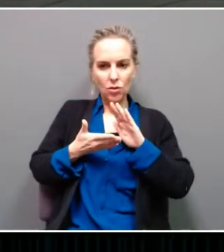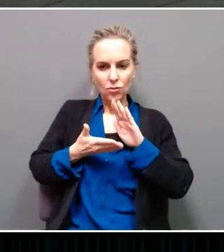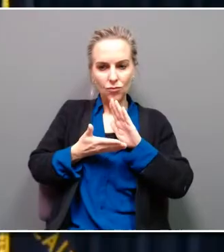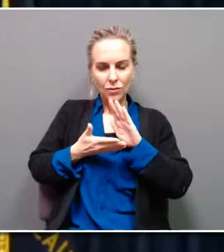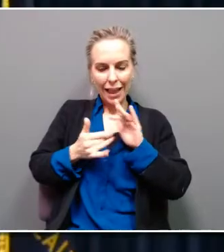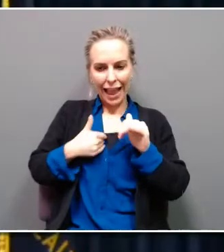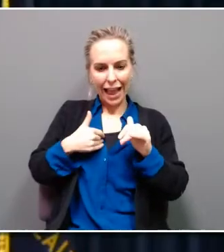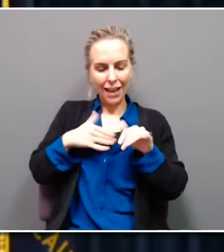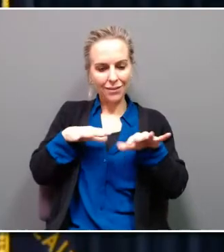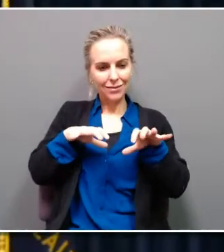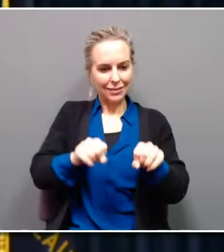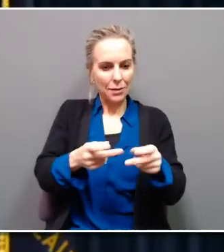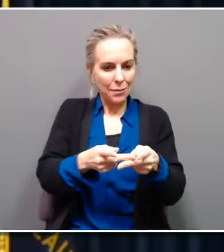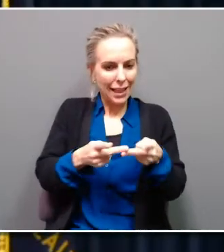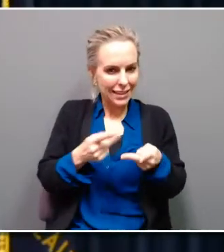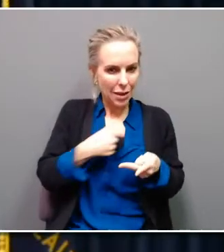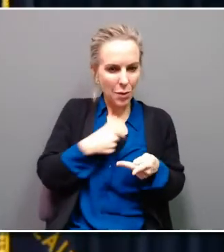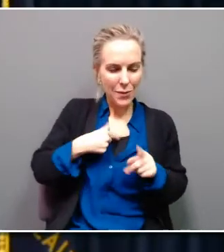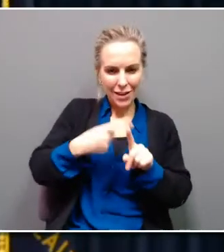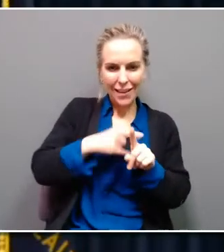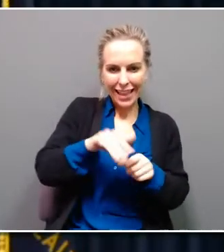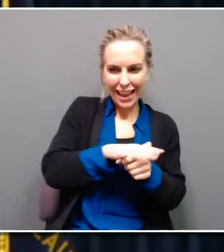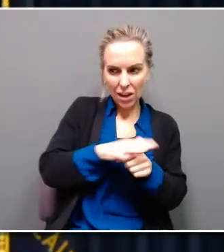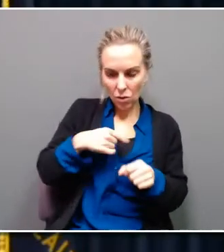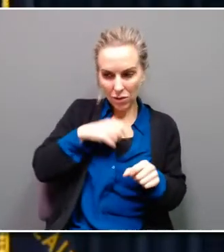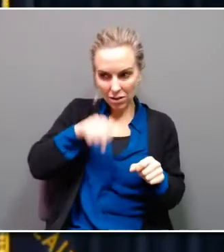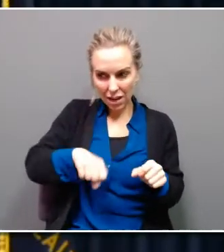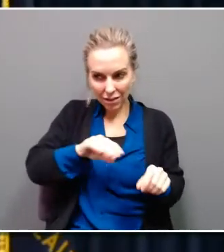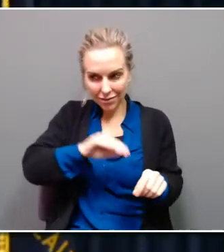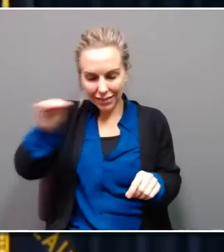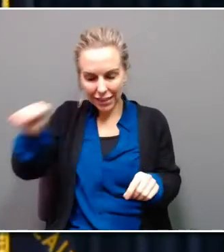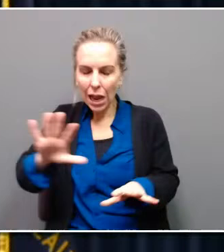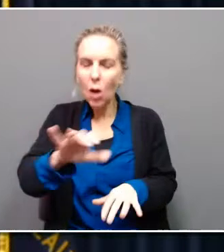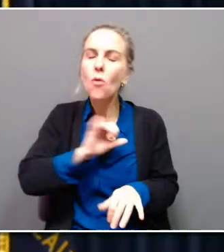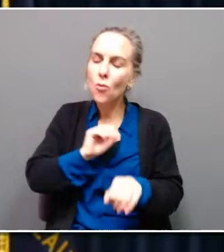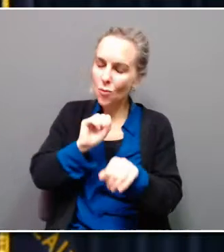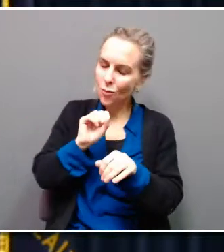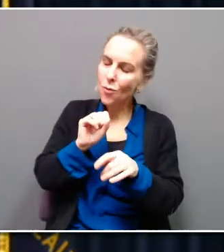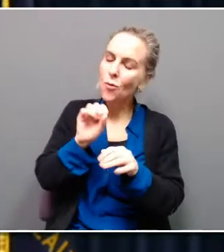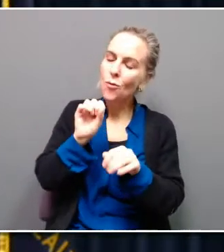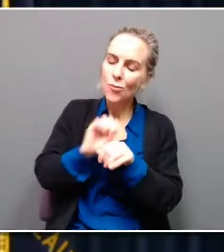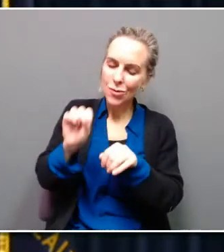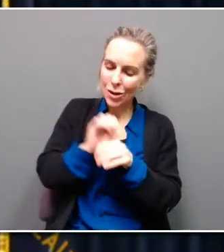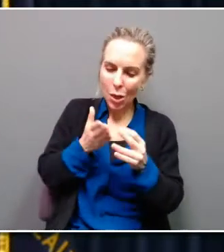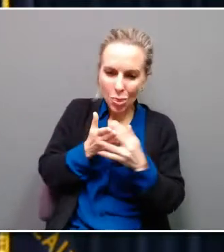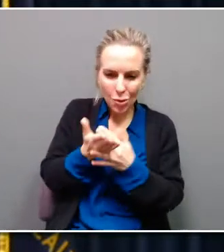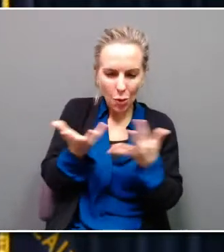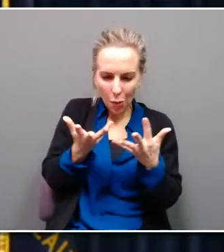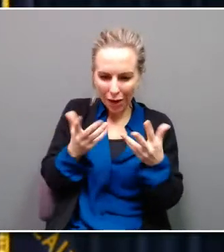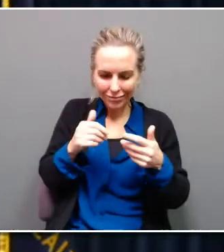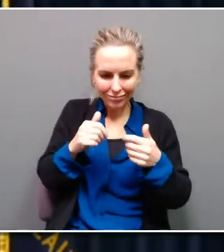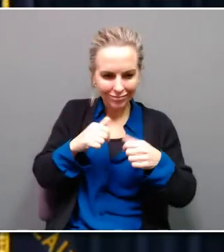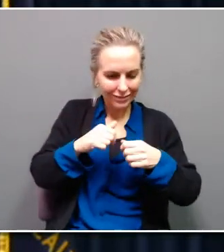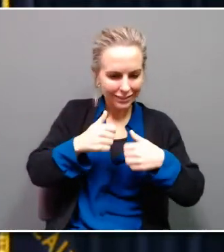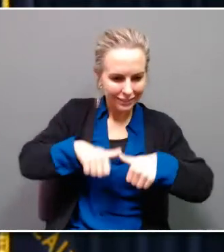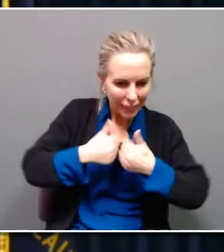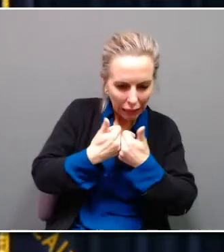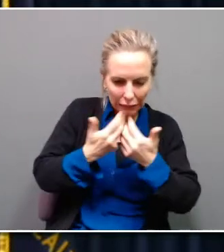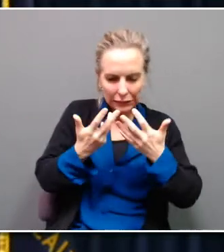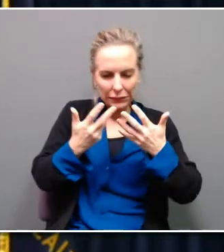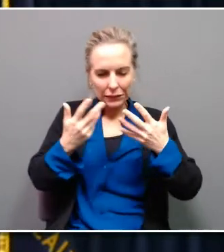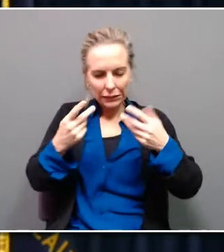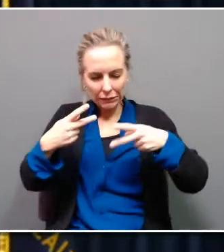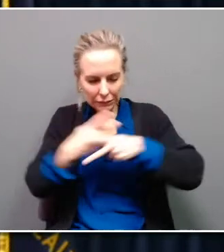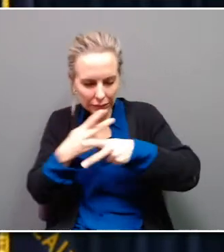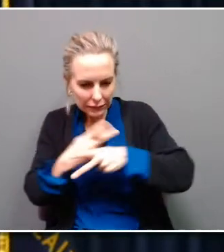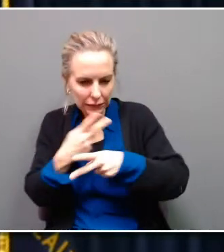a place for us to go? Yeah, we're working through all of the challenges that come with the massive